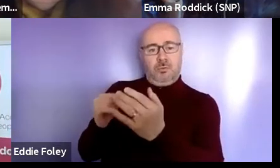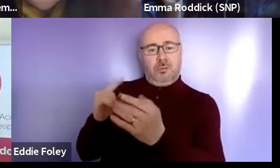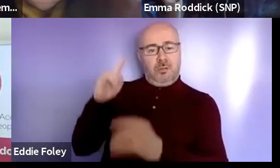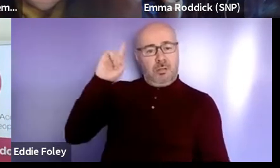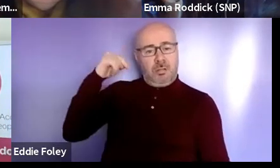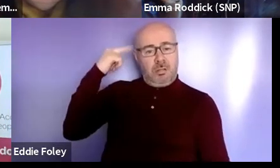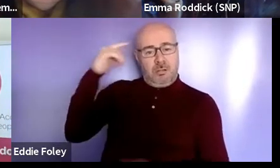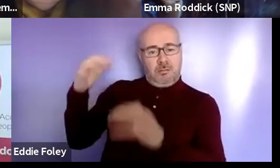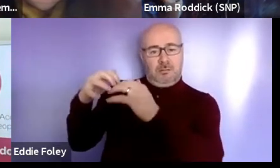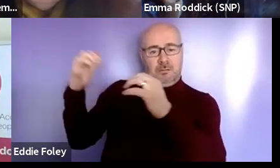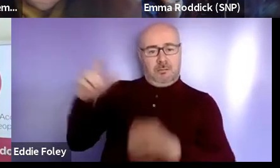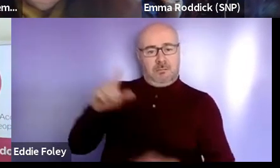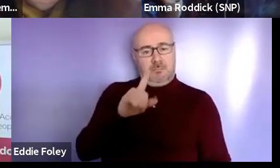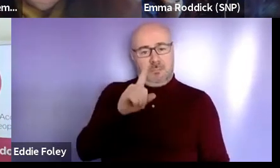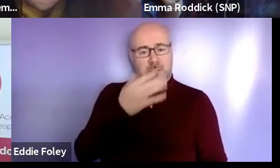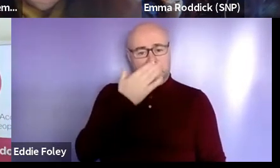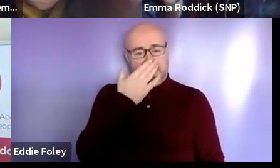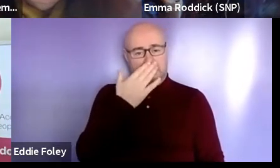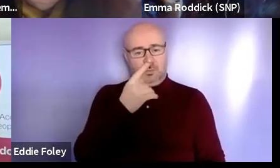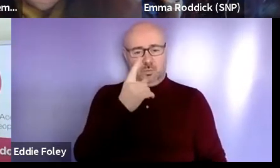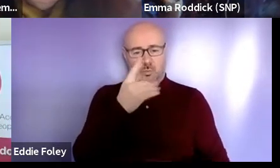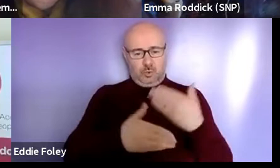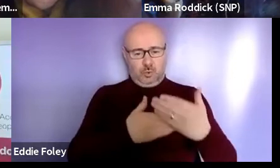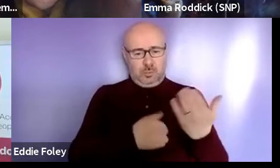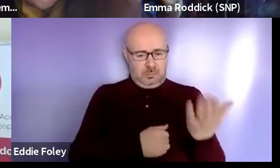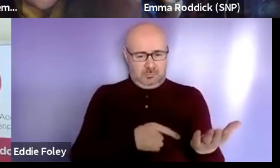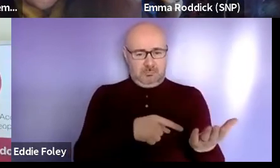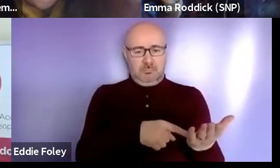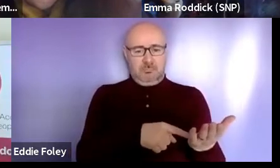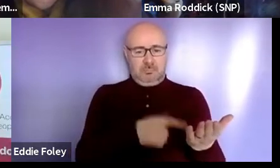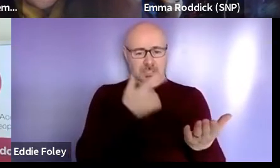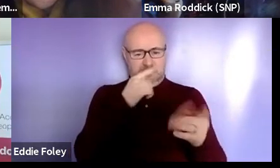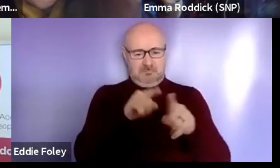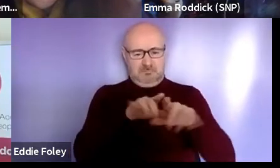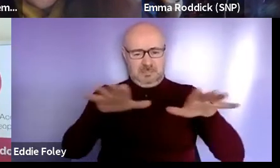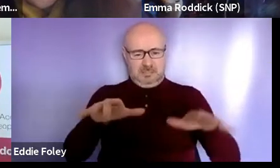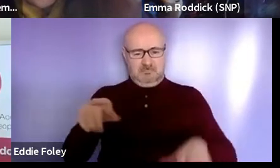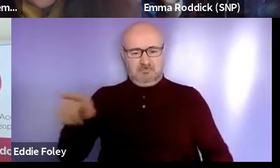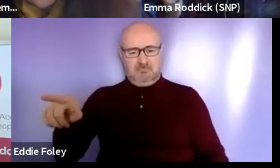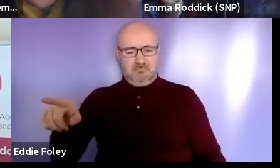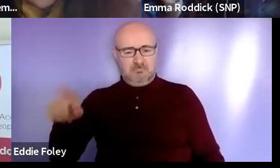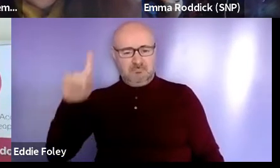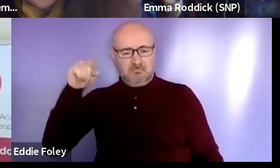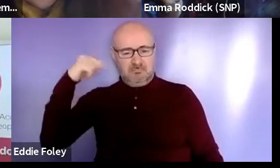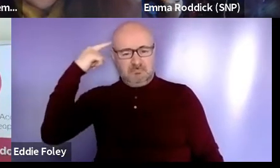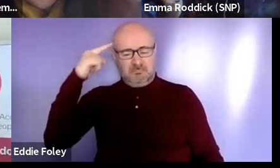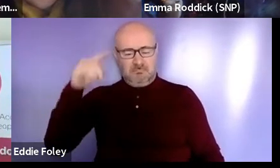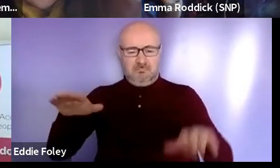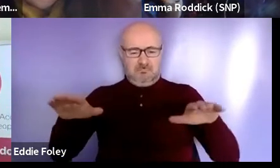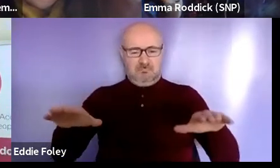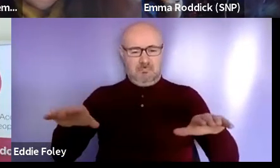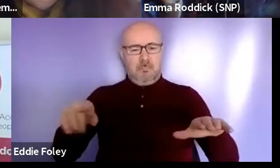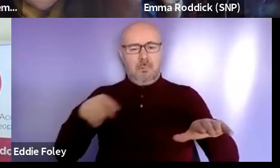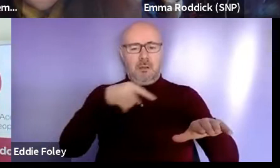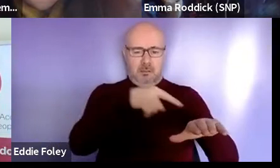are identical to what's happening in Westminster. So we're not seeing a change, we just see much of the same, but taking a lot longer to deliver. Thank